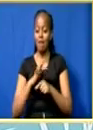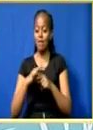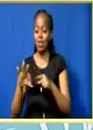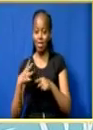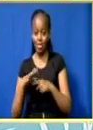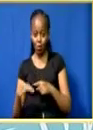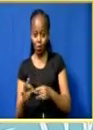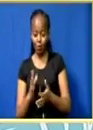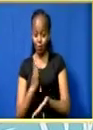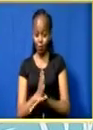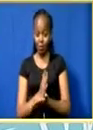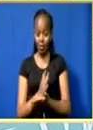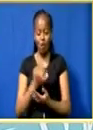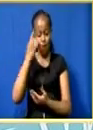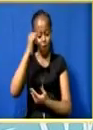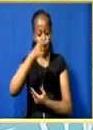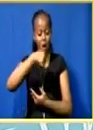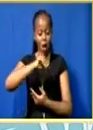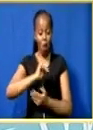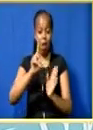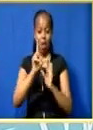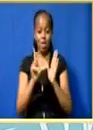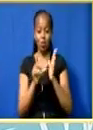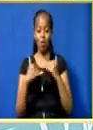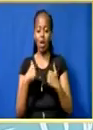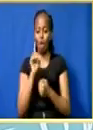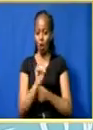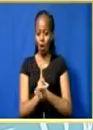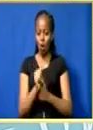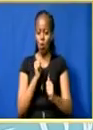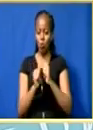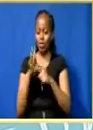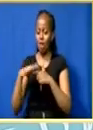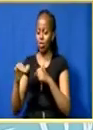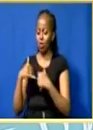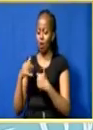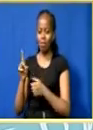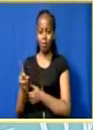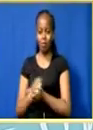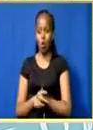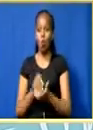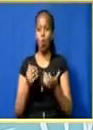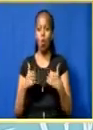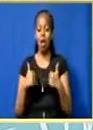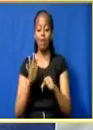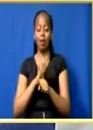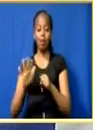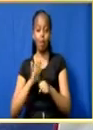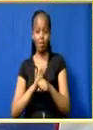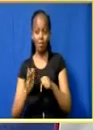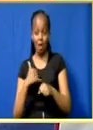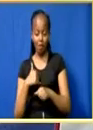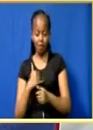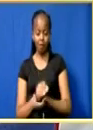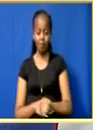vegetable. That's right. And for our lesson, we have one. Which vegetable do we have? We have kale. We have